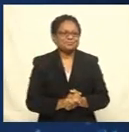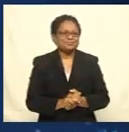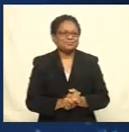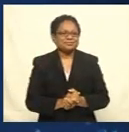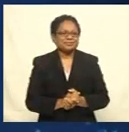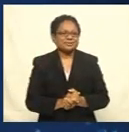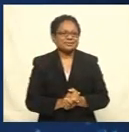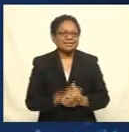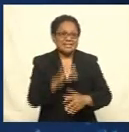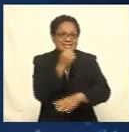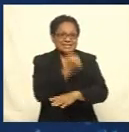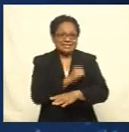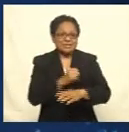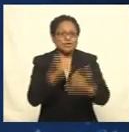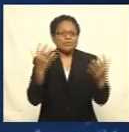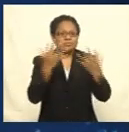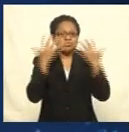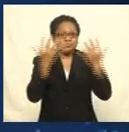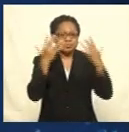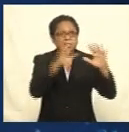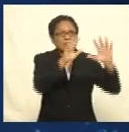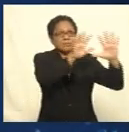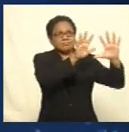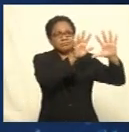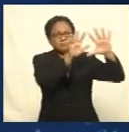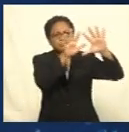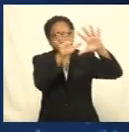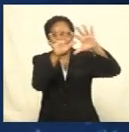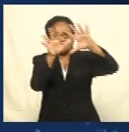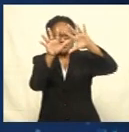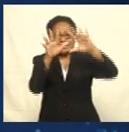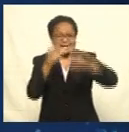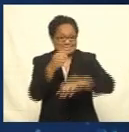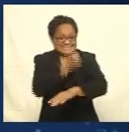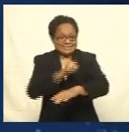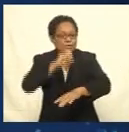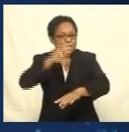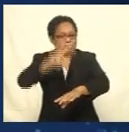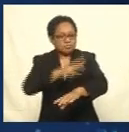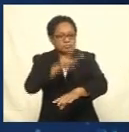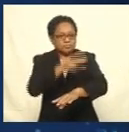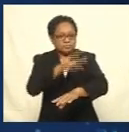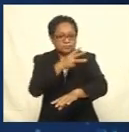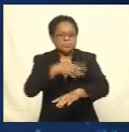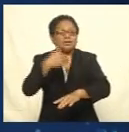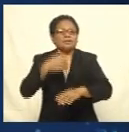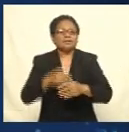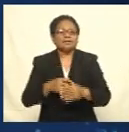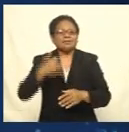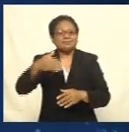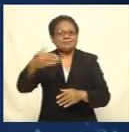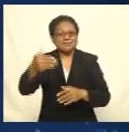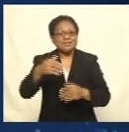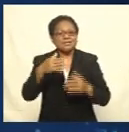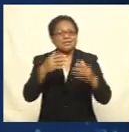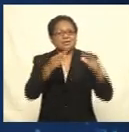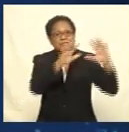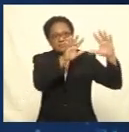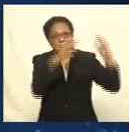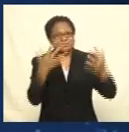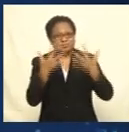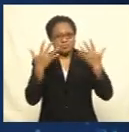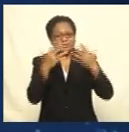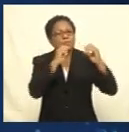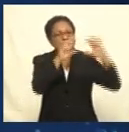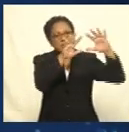At sea, northwest winds 20 to 25 knots, rough seas, moderate northwest swells, winds expected to ease to 15